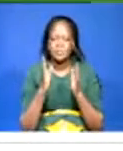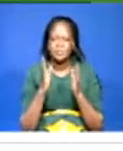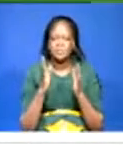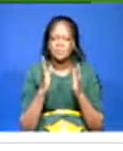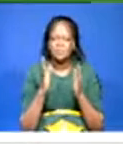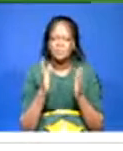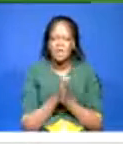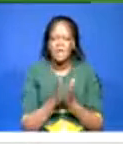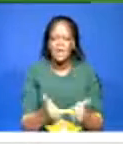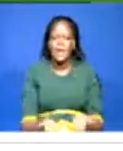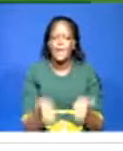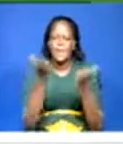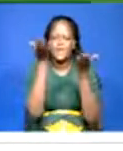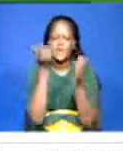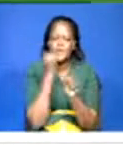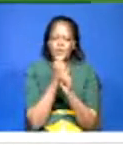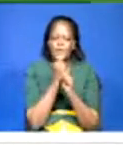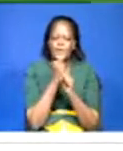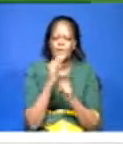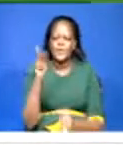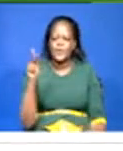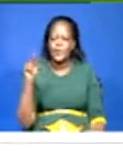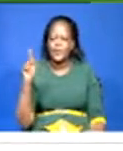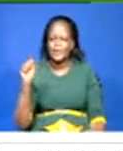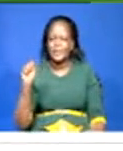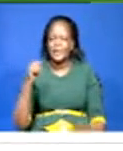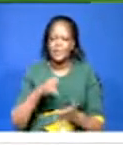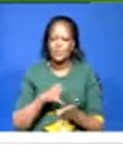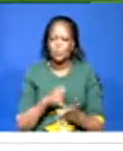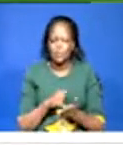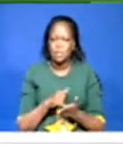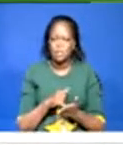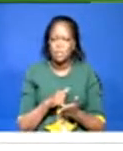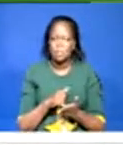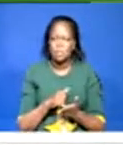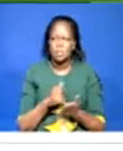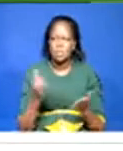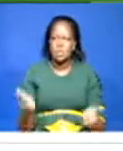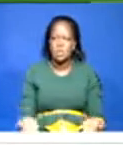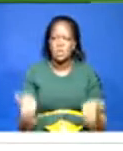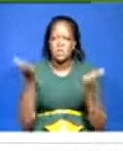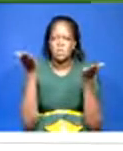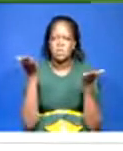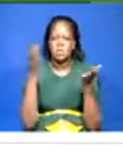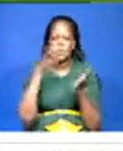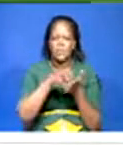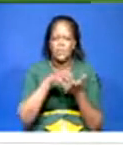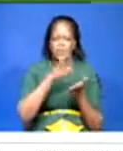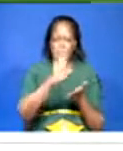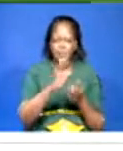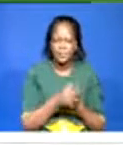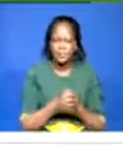revamping the operations of Konza, including but not limited to enhancing its status